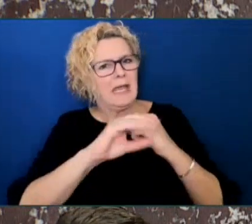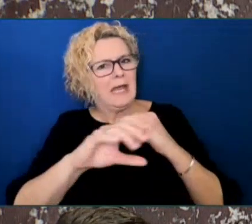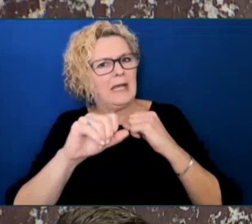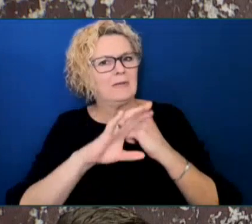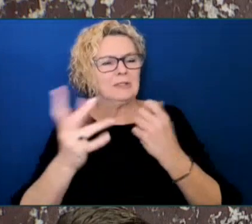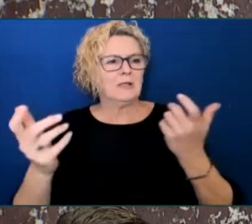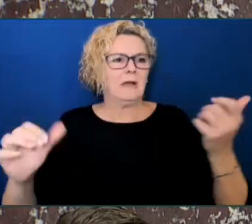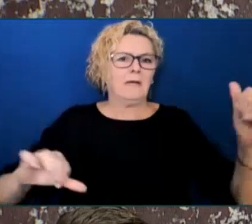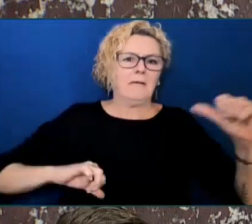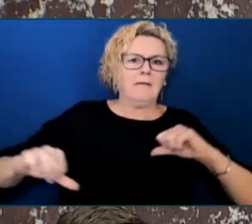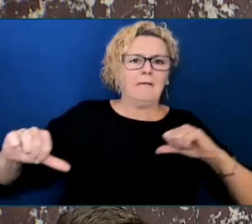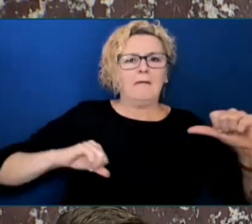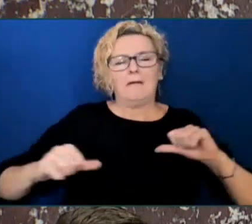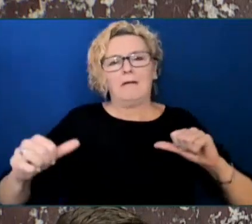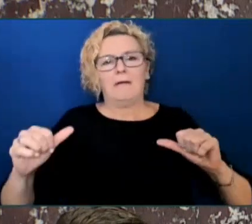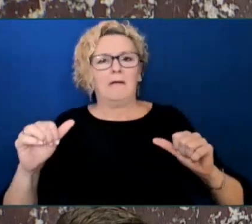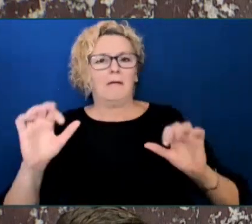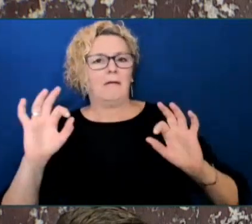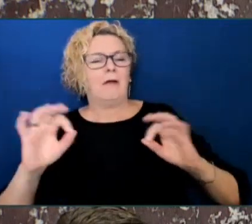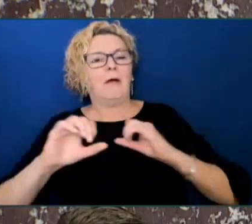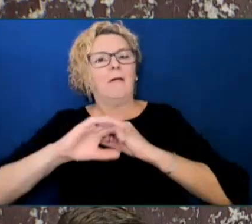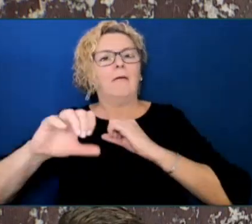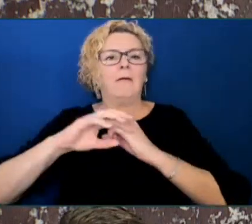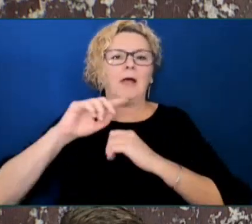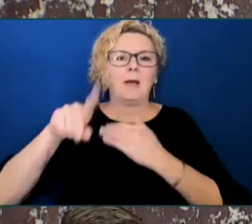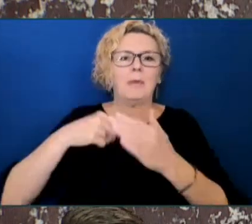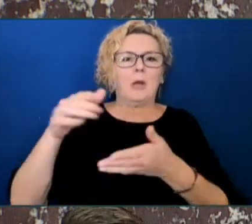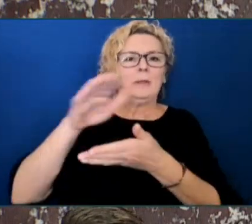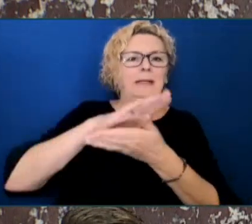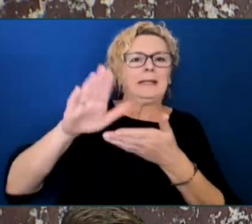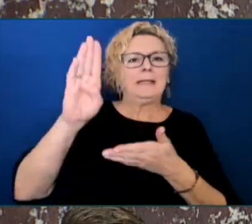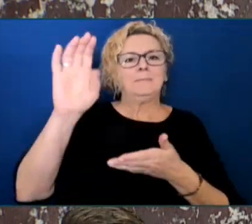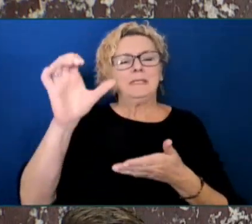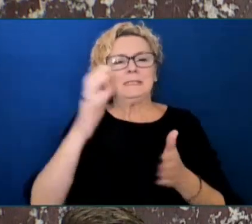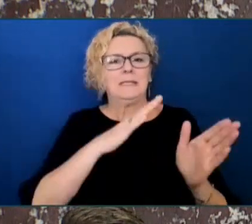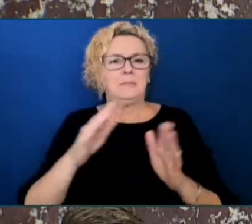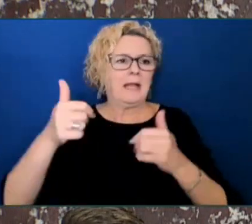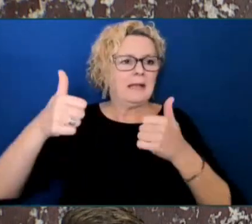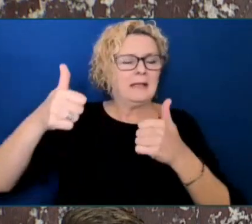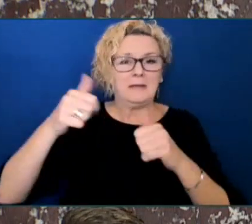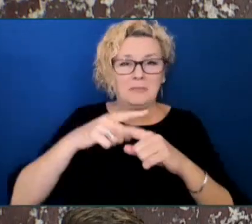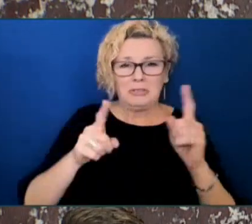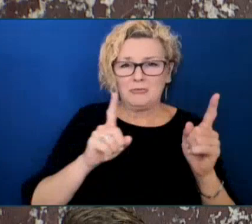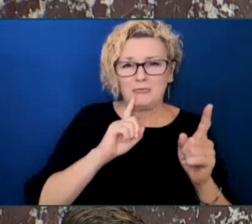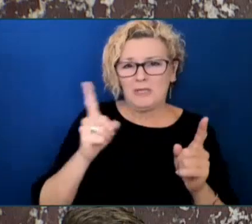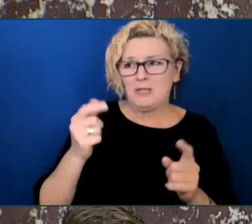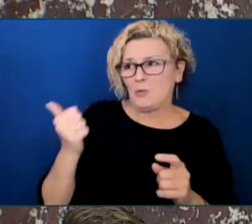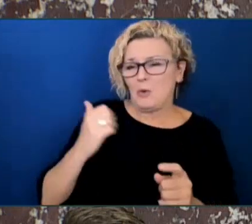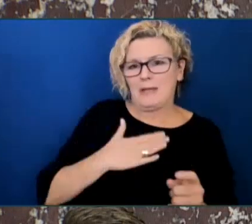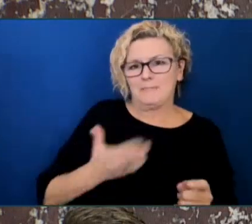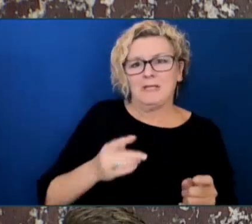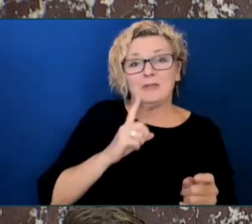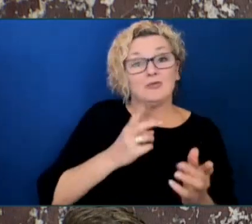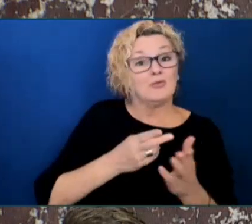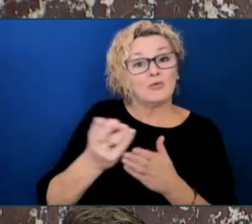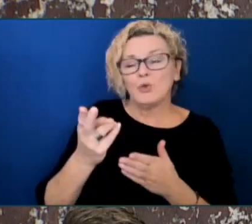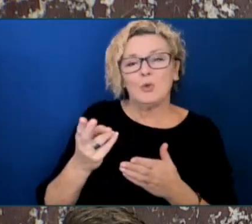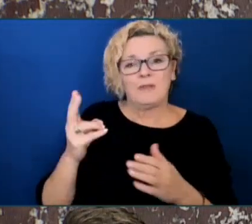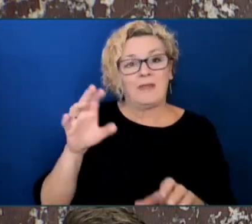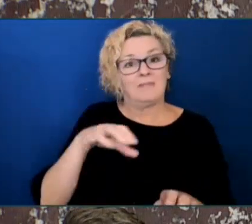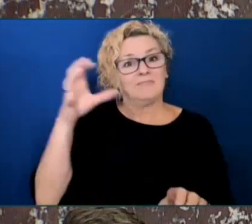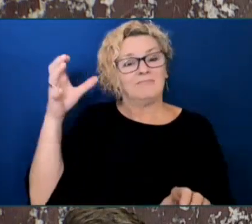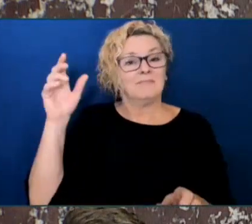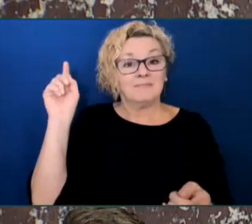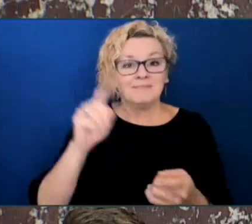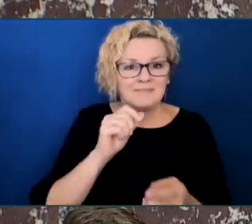Clean BC while failing to admit that emissions are failing under Clean BC. It's making life